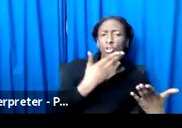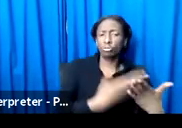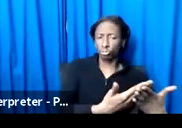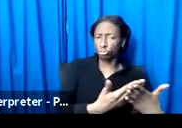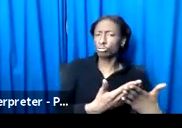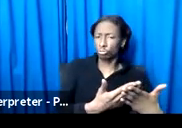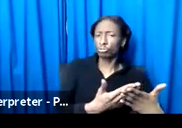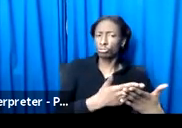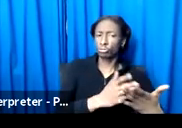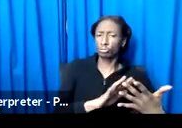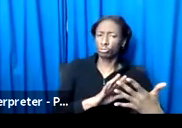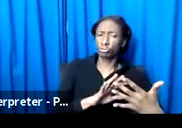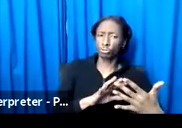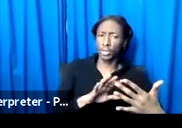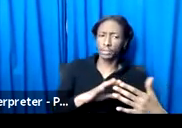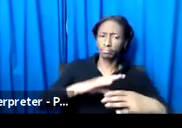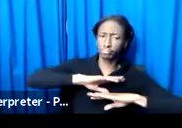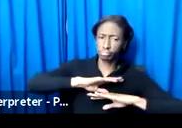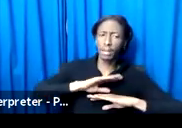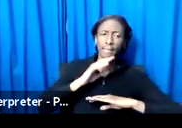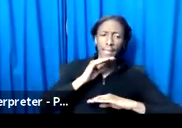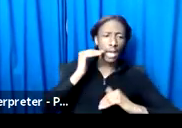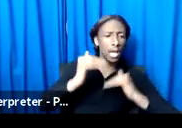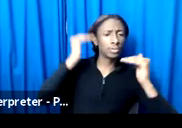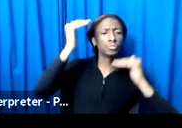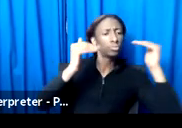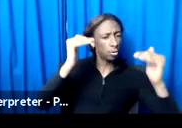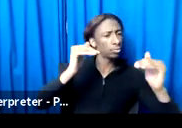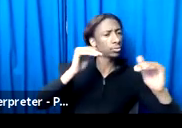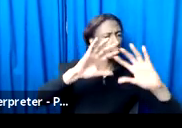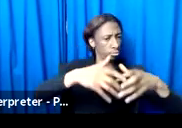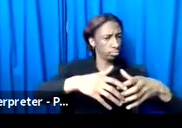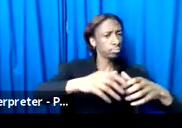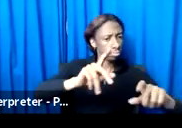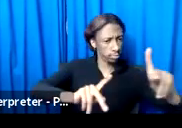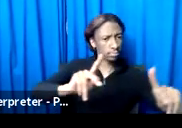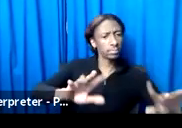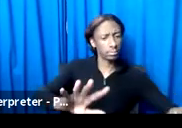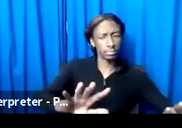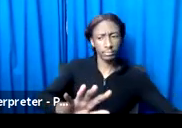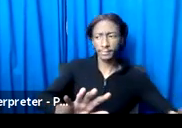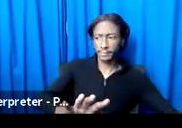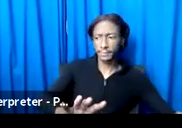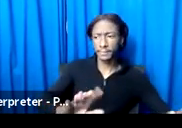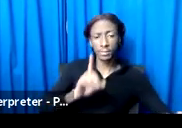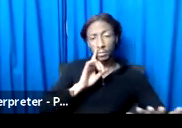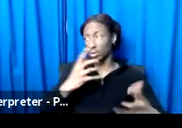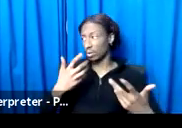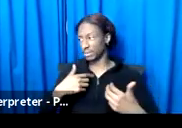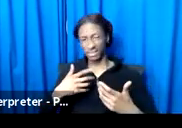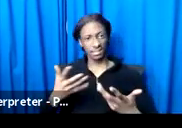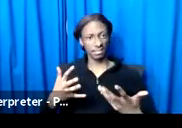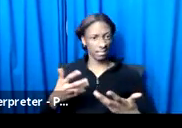population vaccination targets. And so in this, I suppose in this moment of privilege, in the space of